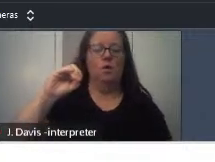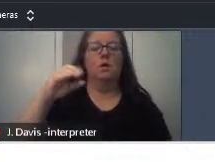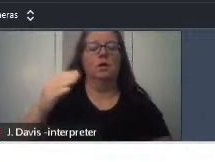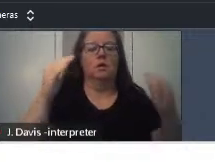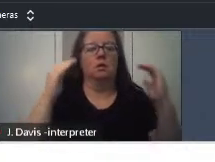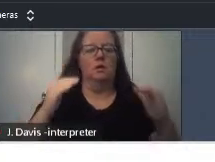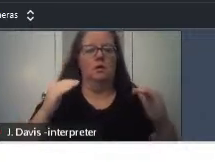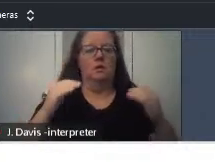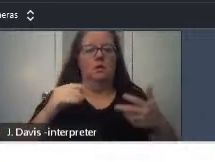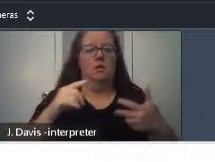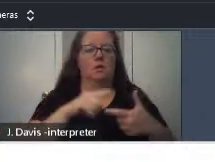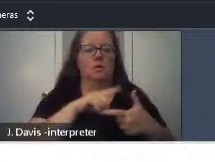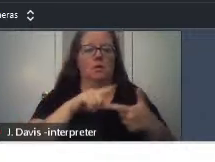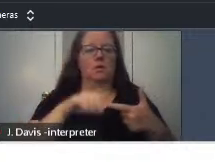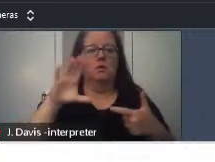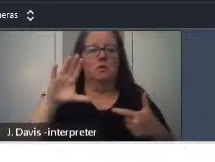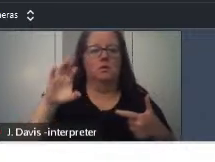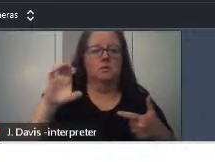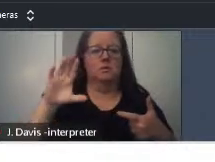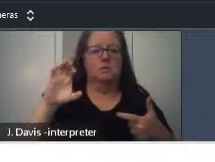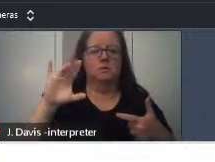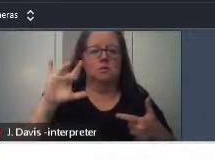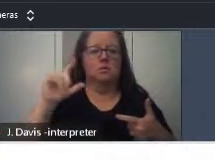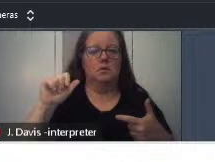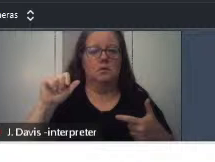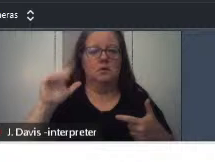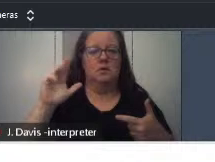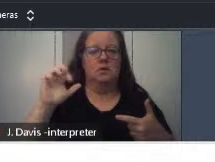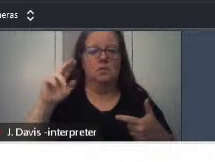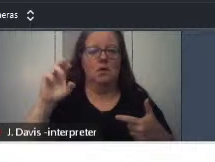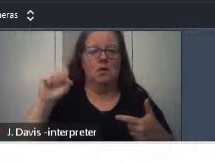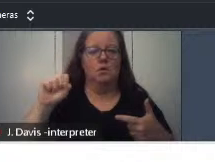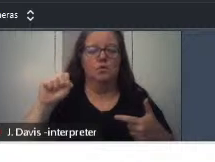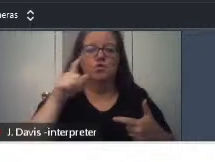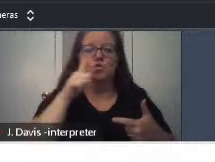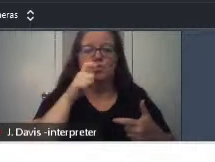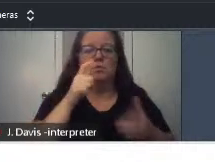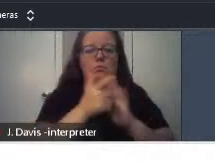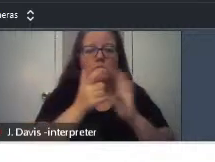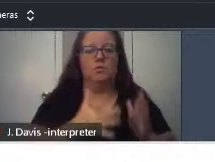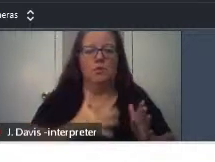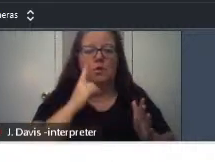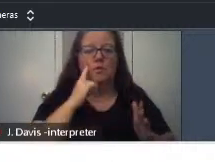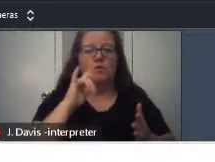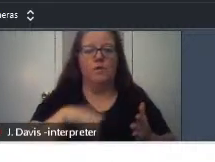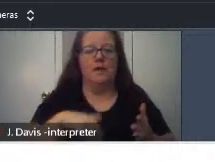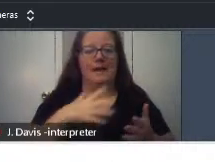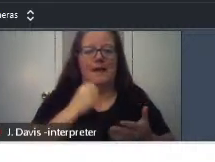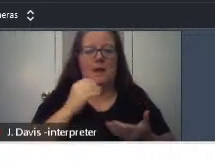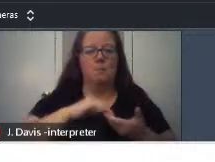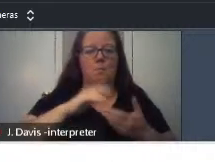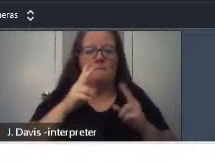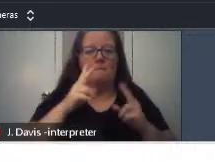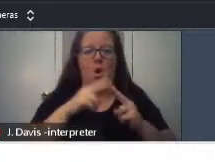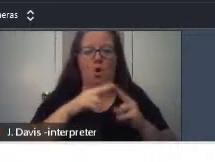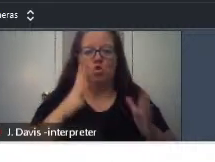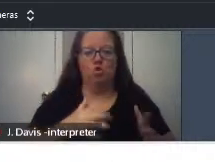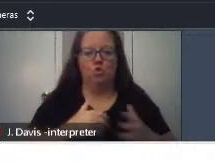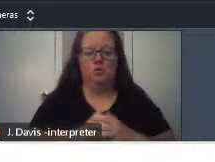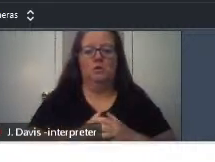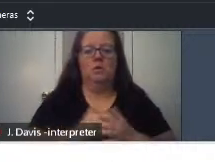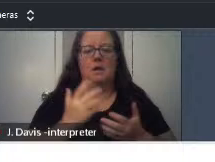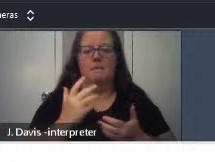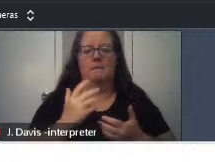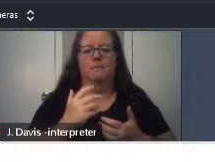we have Ms. Cecilia Barnes, who is the General Counsel and Partner. Thank you. I would also